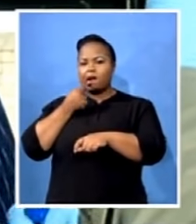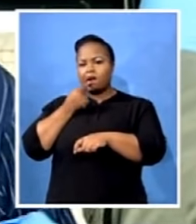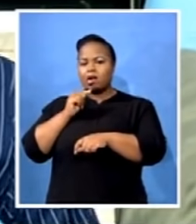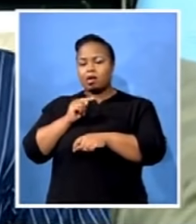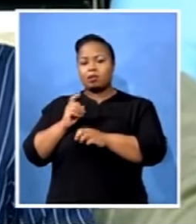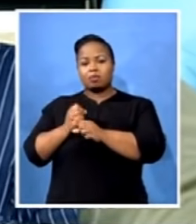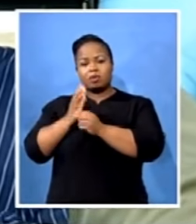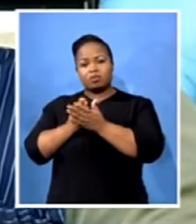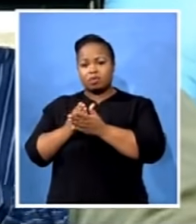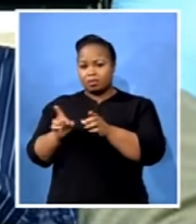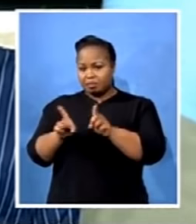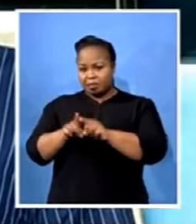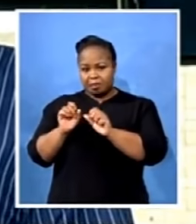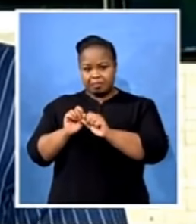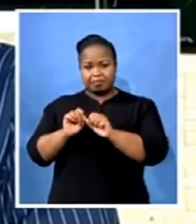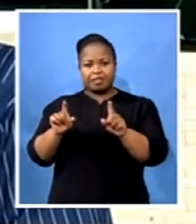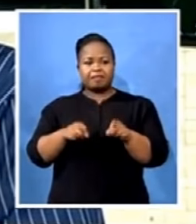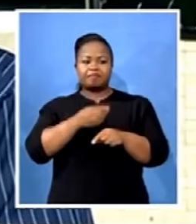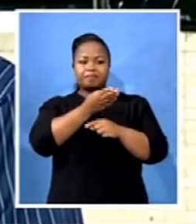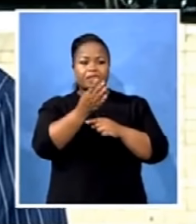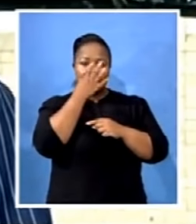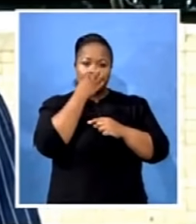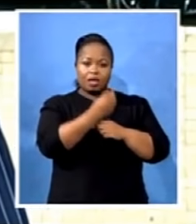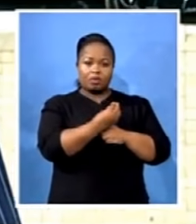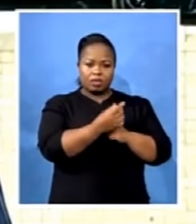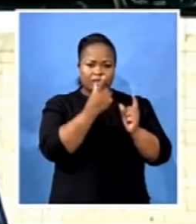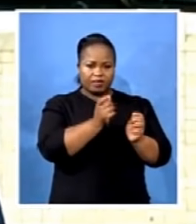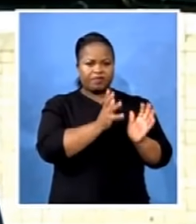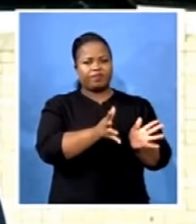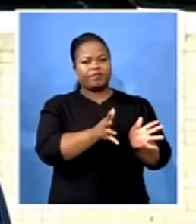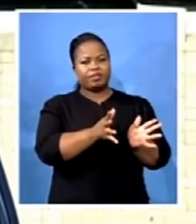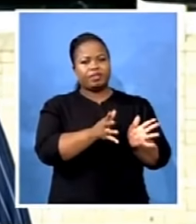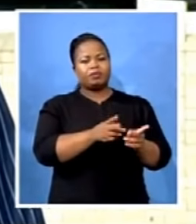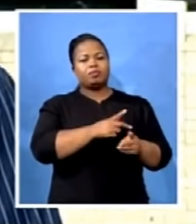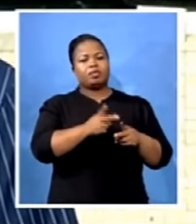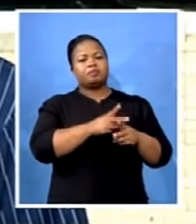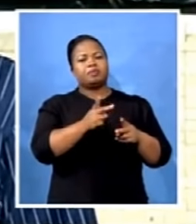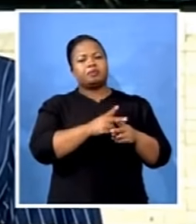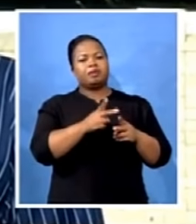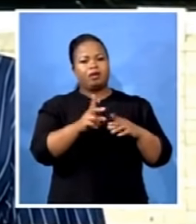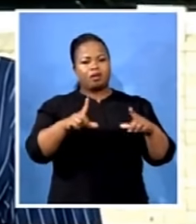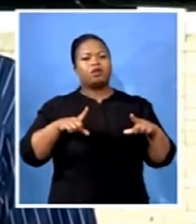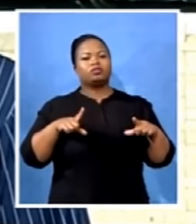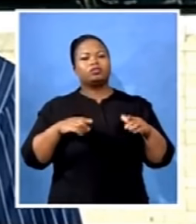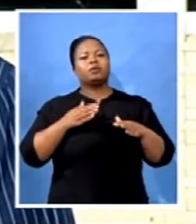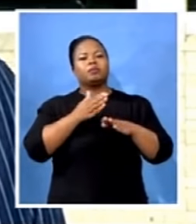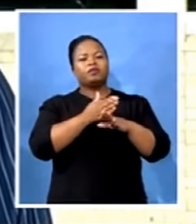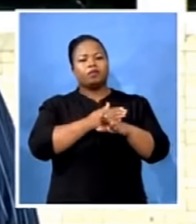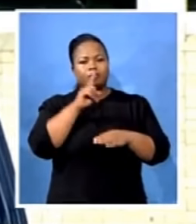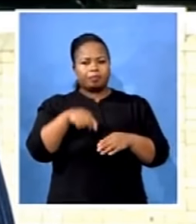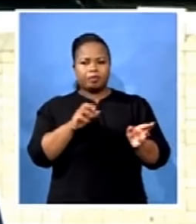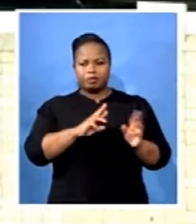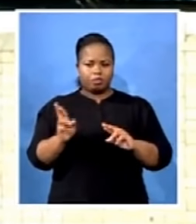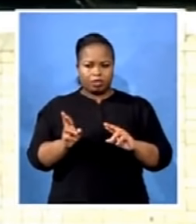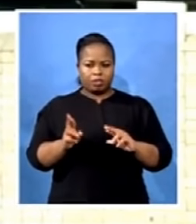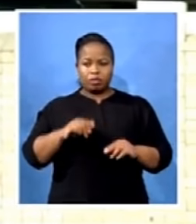has done, they prepare for their state of readiness, because there we're talking of thousands of people.